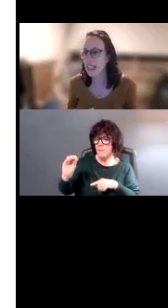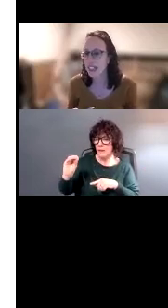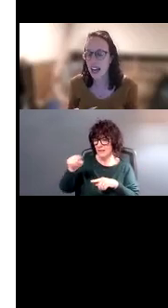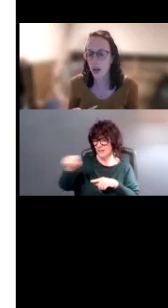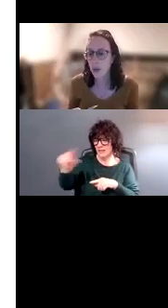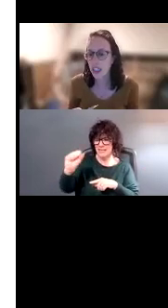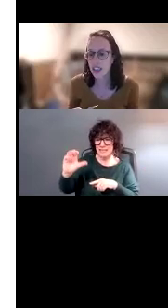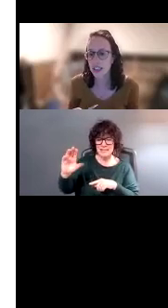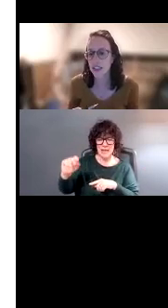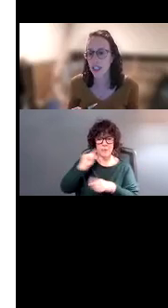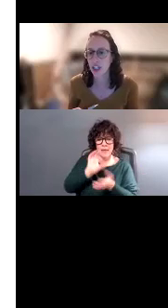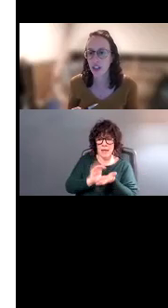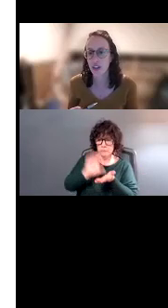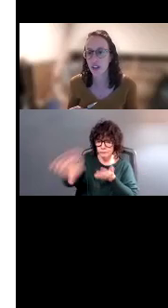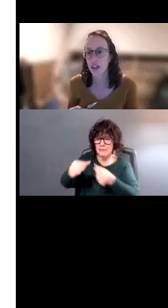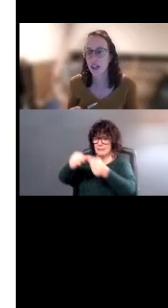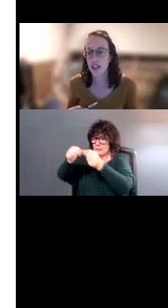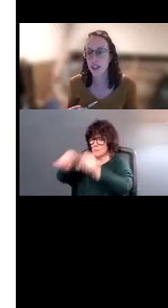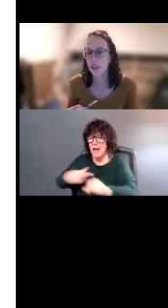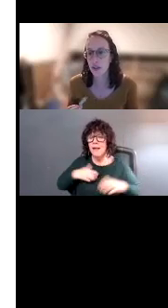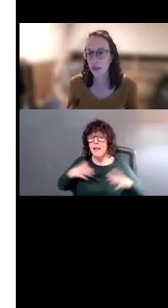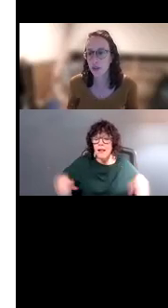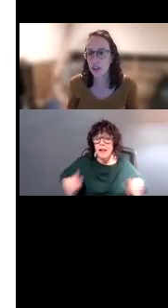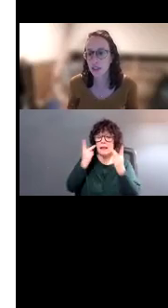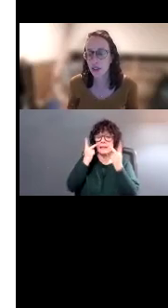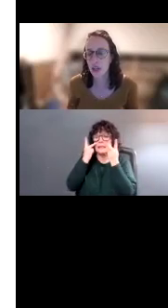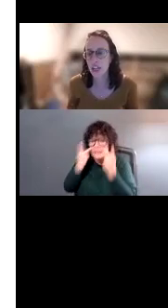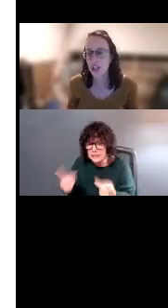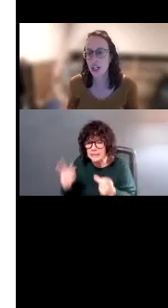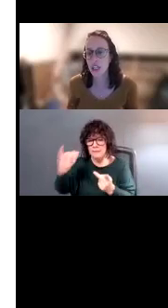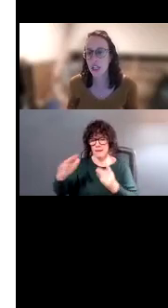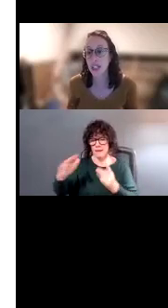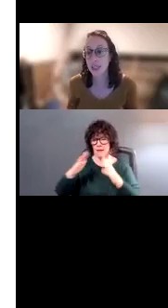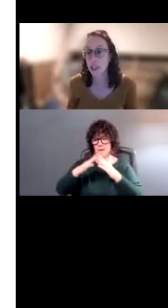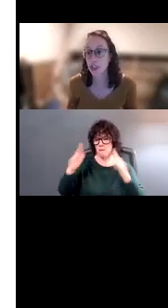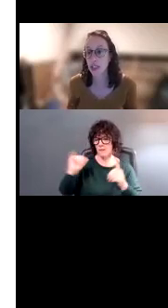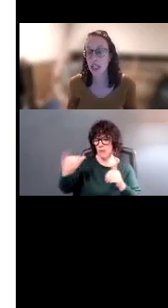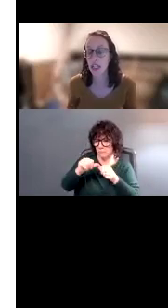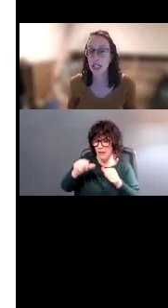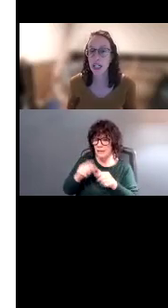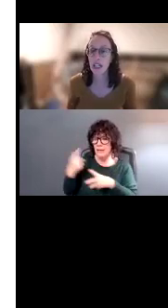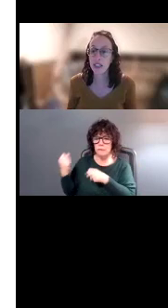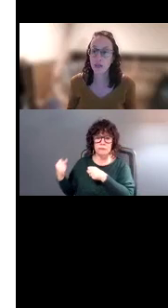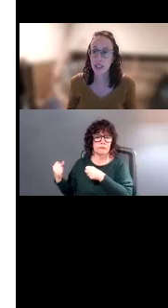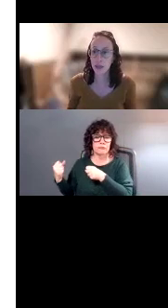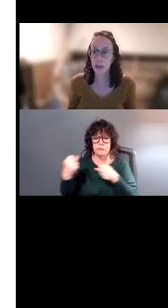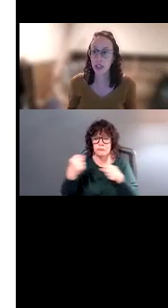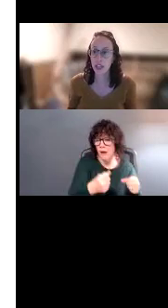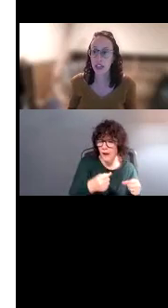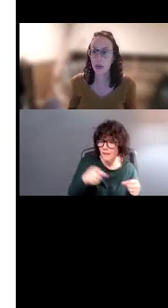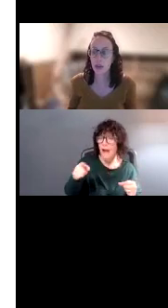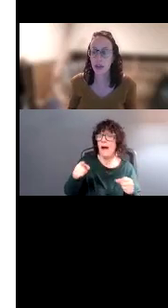they had to act quickly to secure their, the rental location. And especially in this